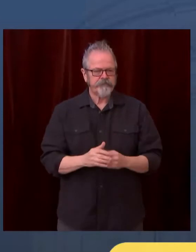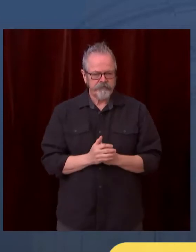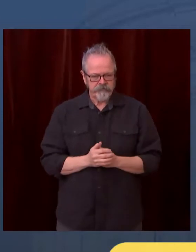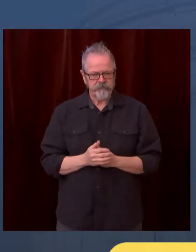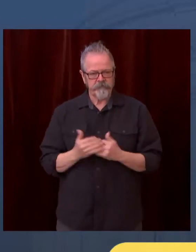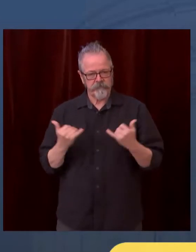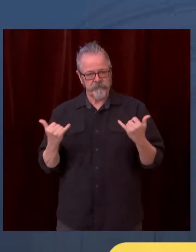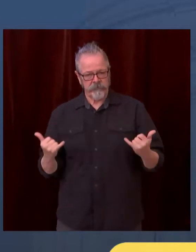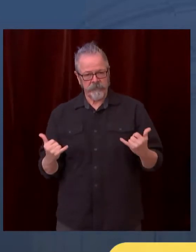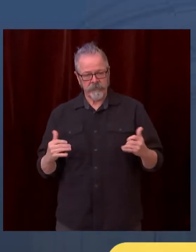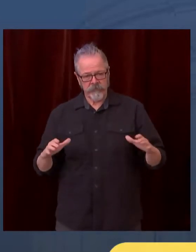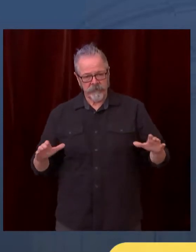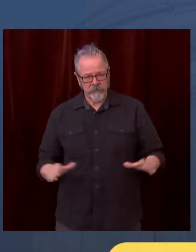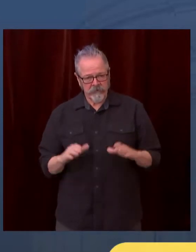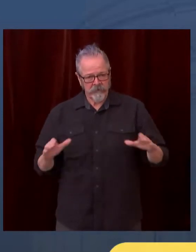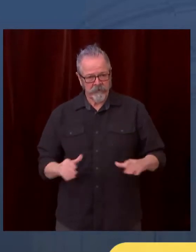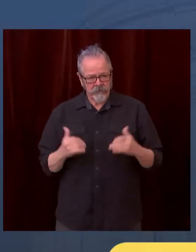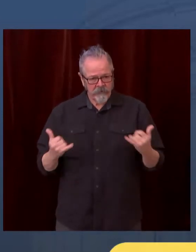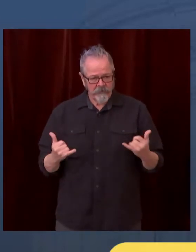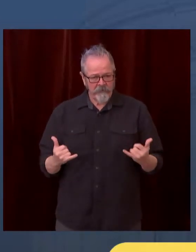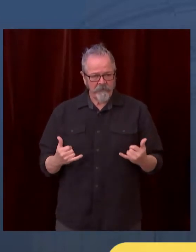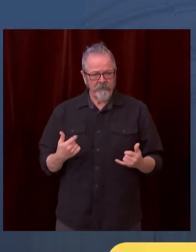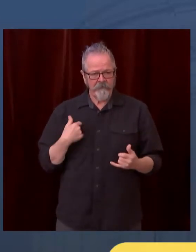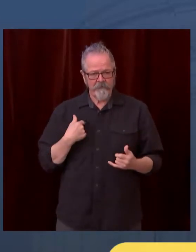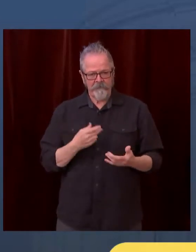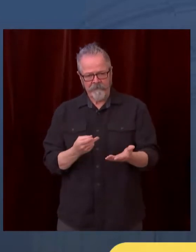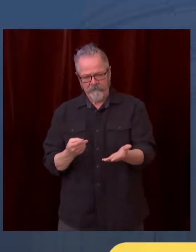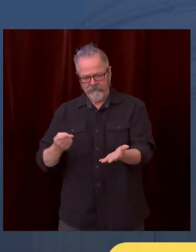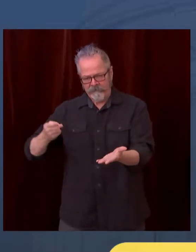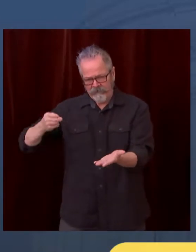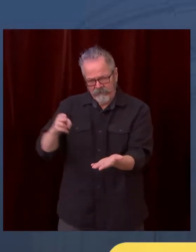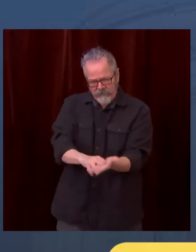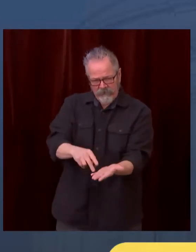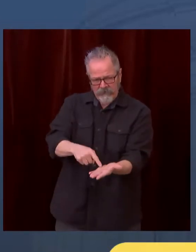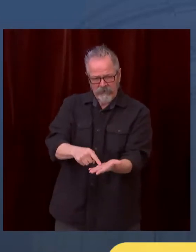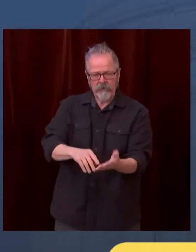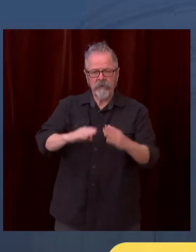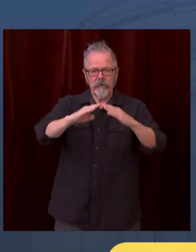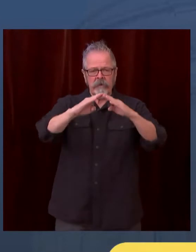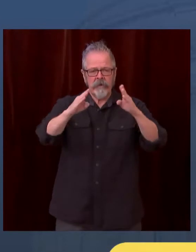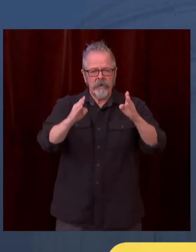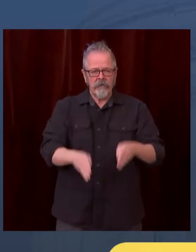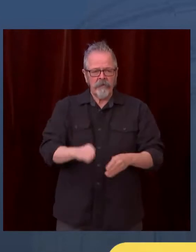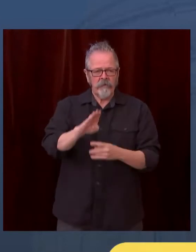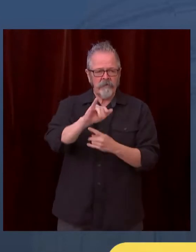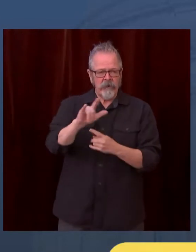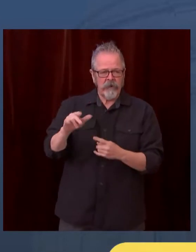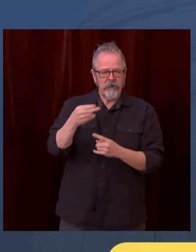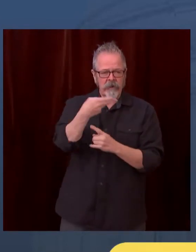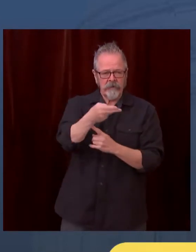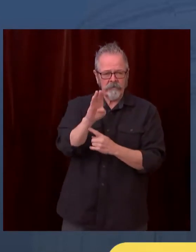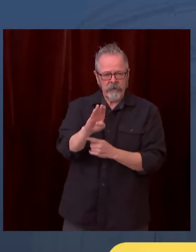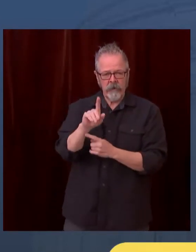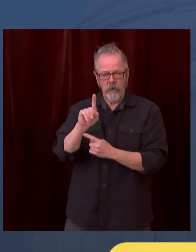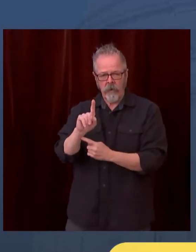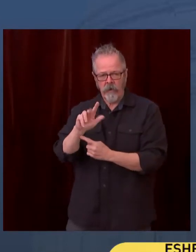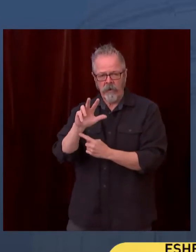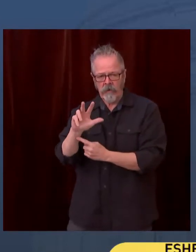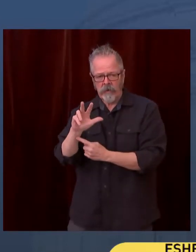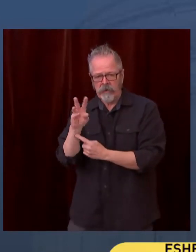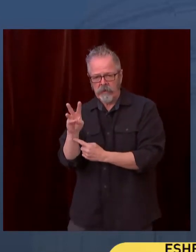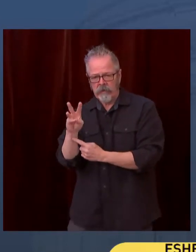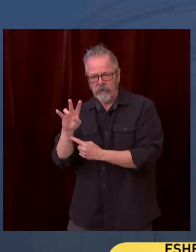is taking early action by the legislature that I appreciate to provide a relief, to provide recovery